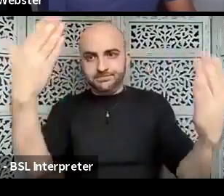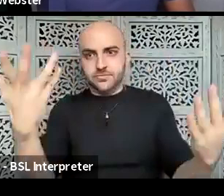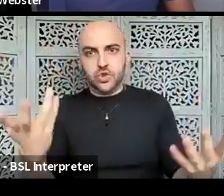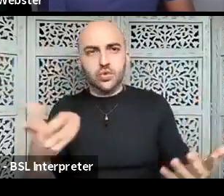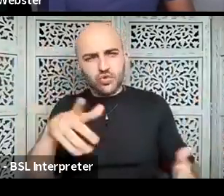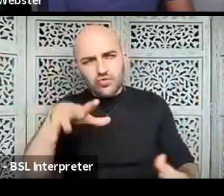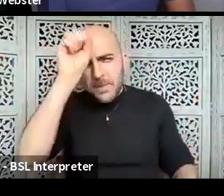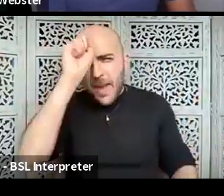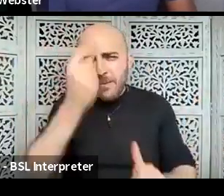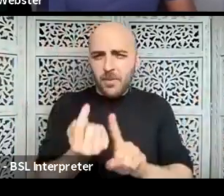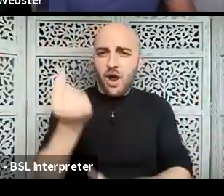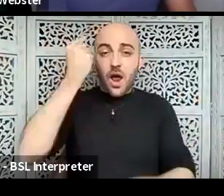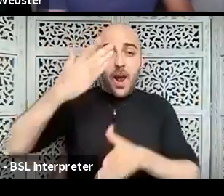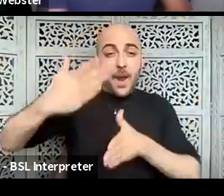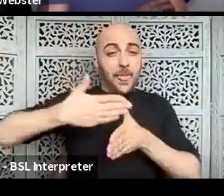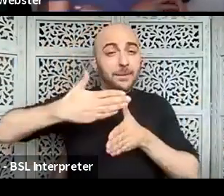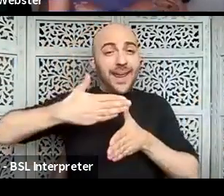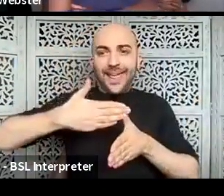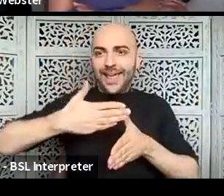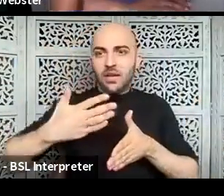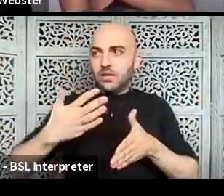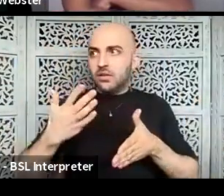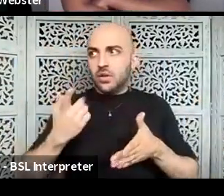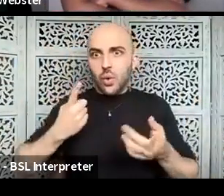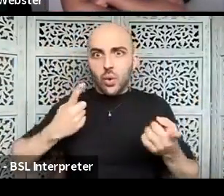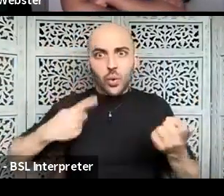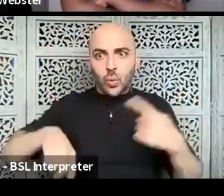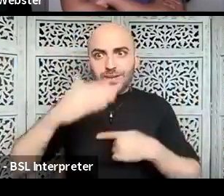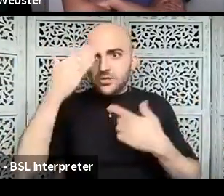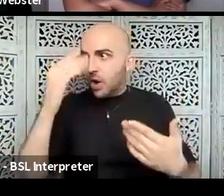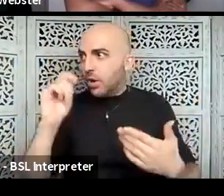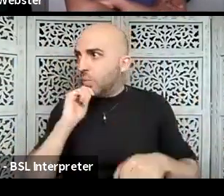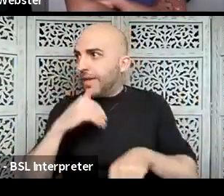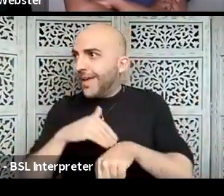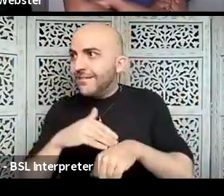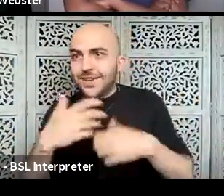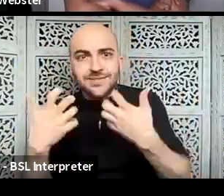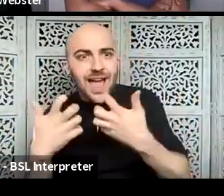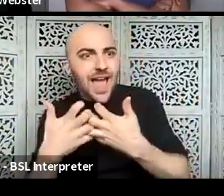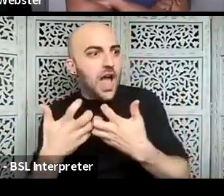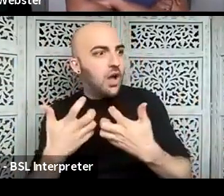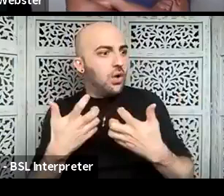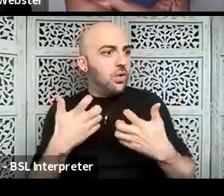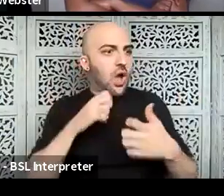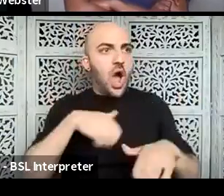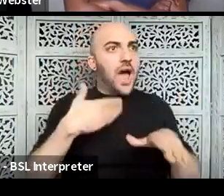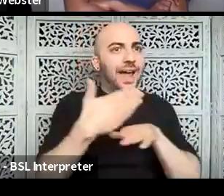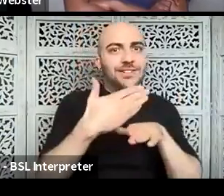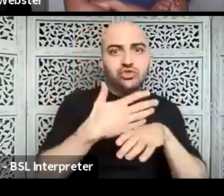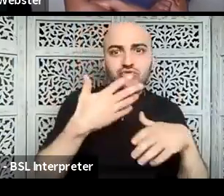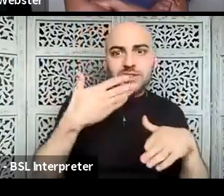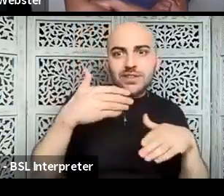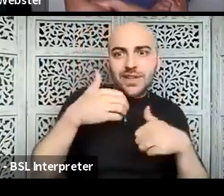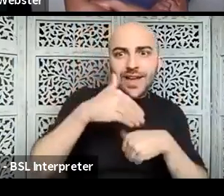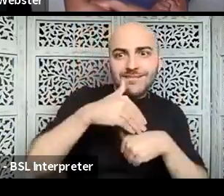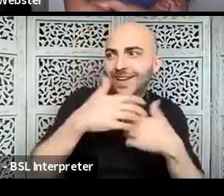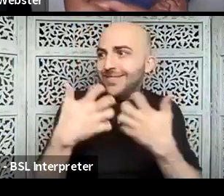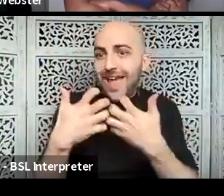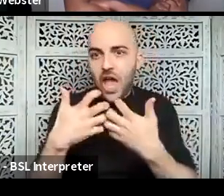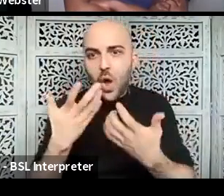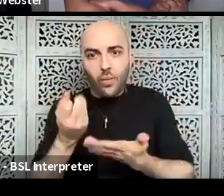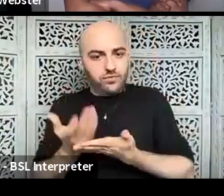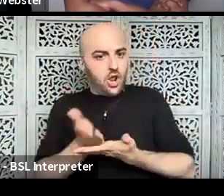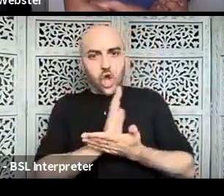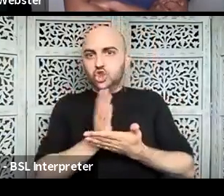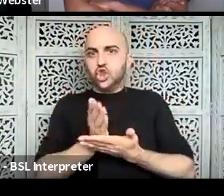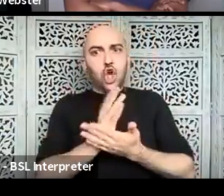pandemic, when it first hit, no one knew how it was going to affect us, and no one knew how it was going to affect our industry. And there was a lot of uncertainty,